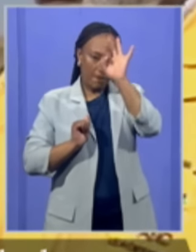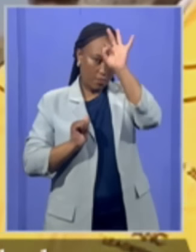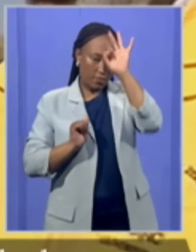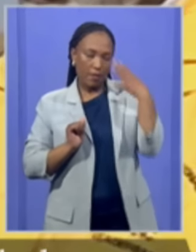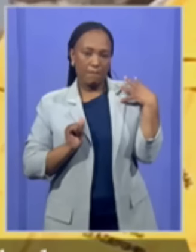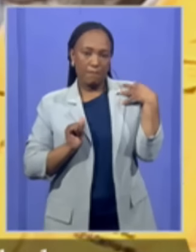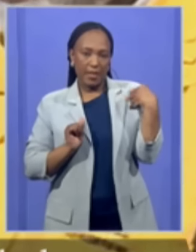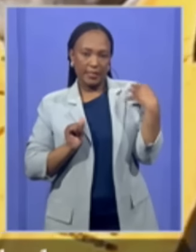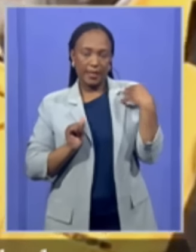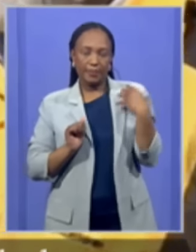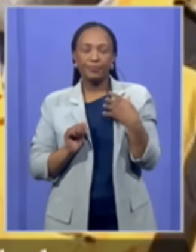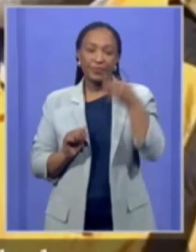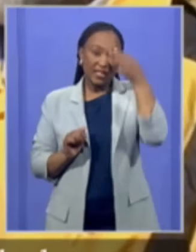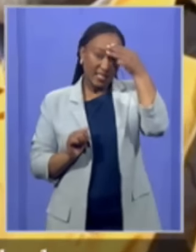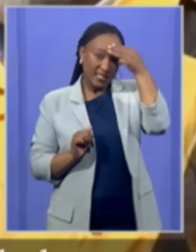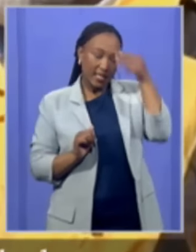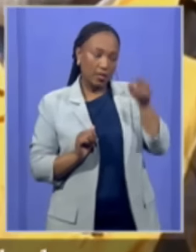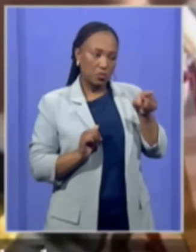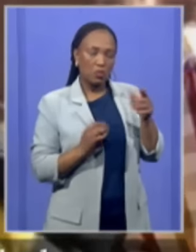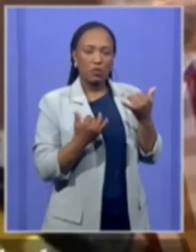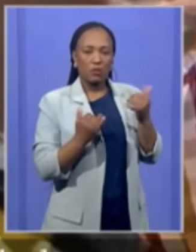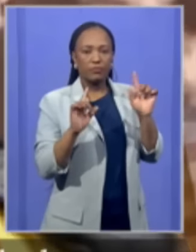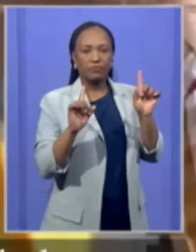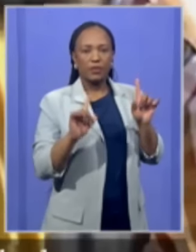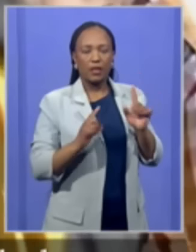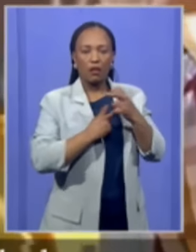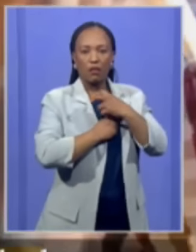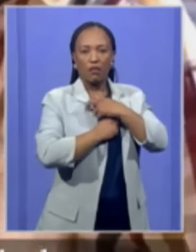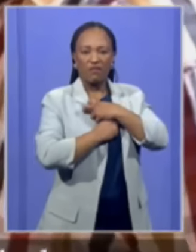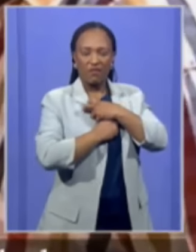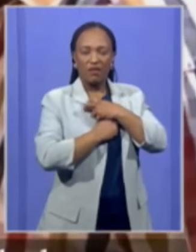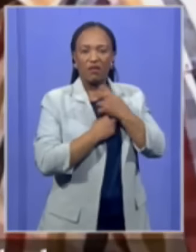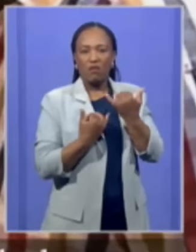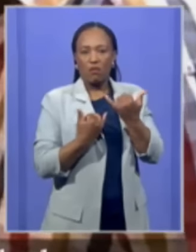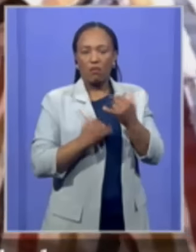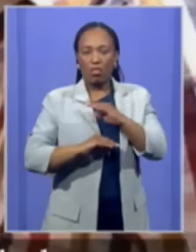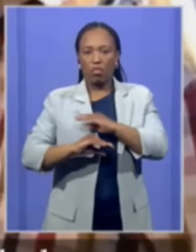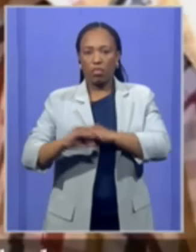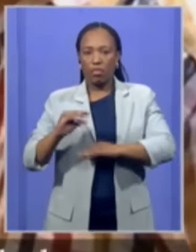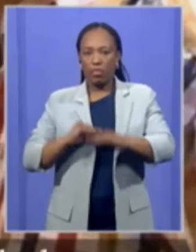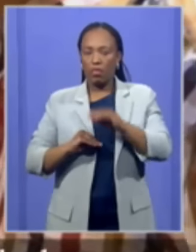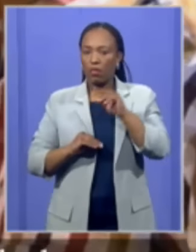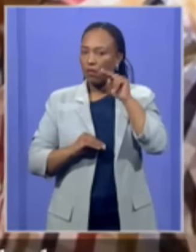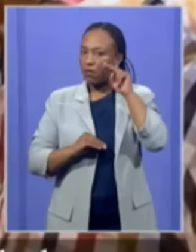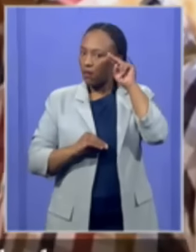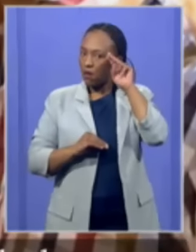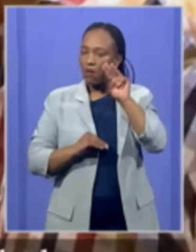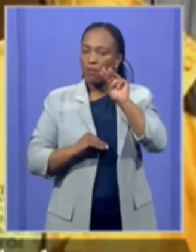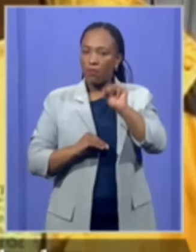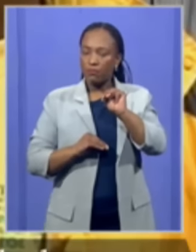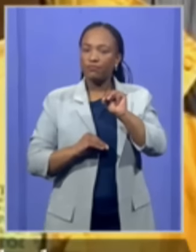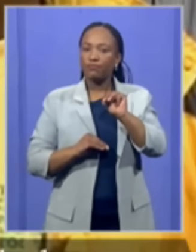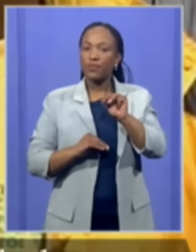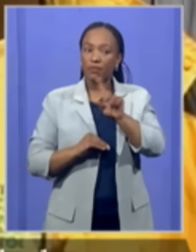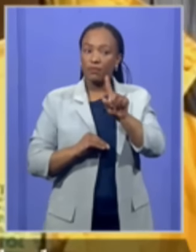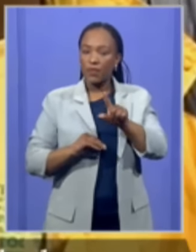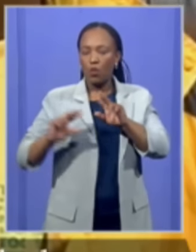Senzo Mchunu o beeletswe ka thoko maemong a ho ba letona la sepolesa jwalo ka ha menyenyetsi ya Nhlanhla Mkhwanazi e tla fuputswa ka botebo.